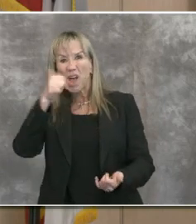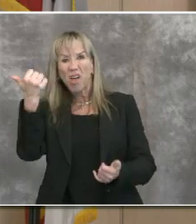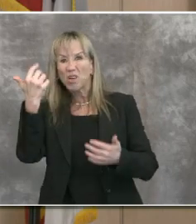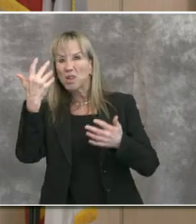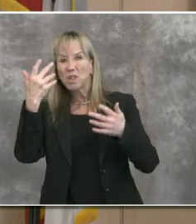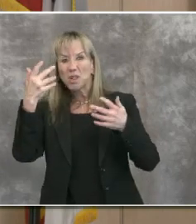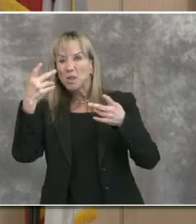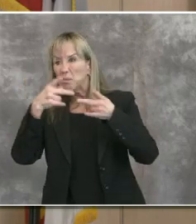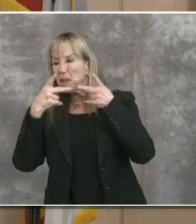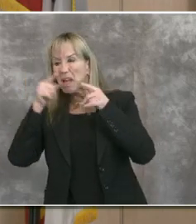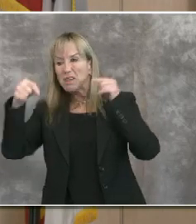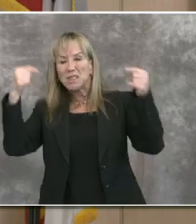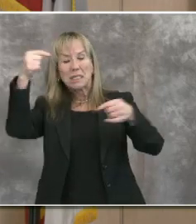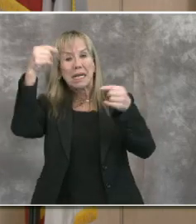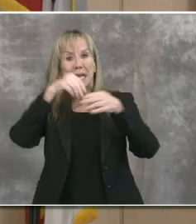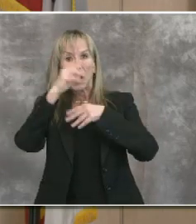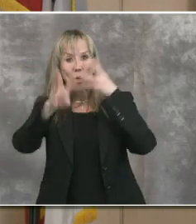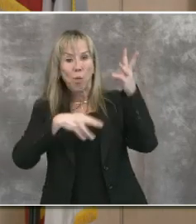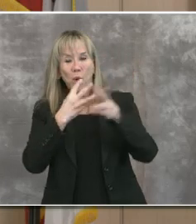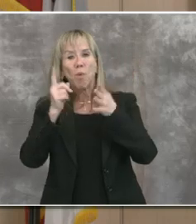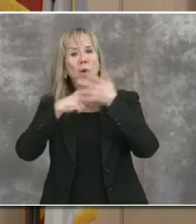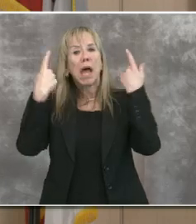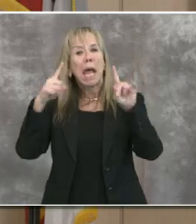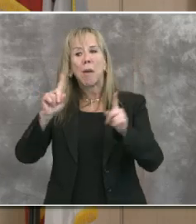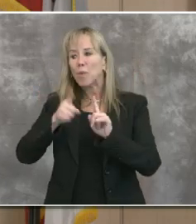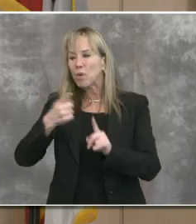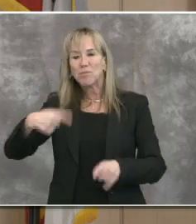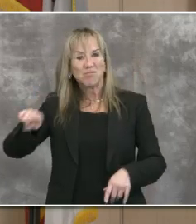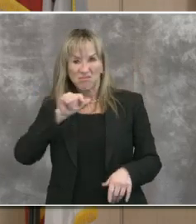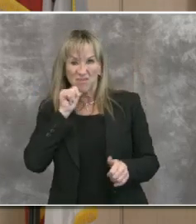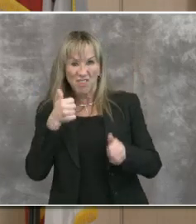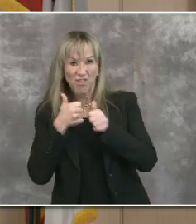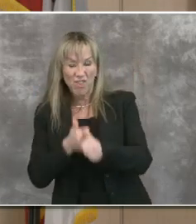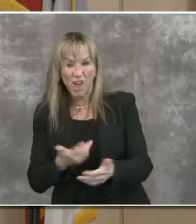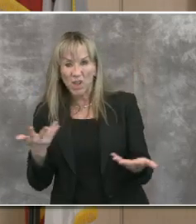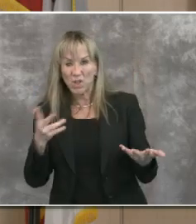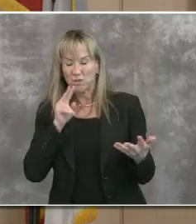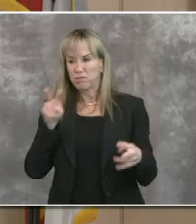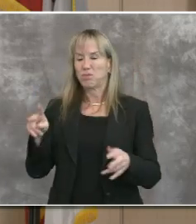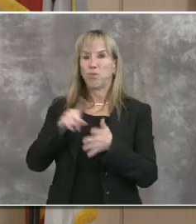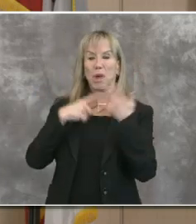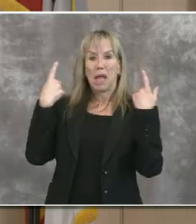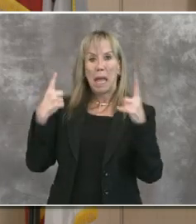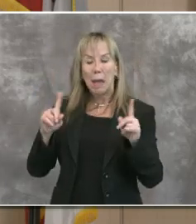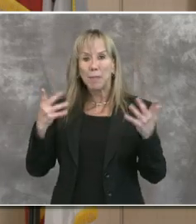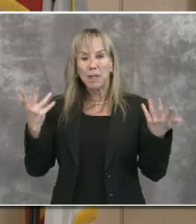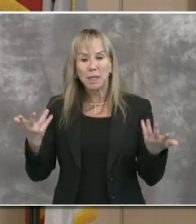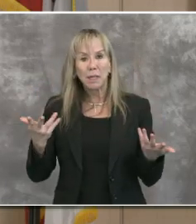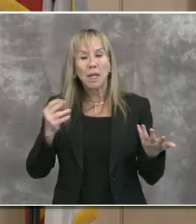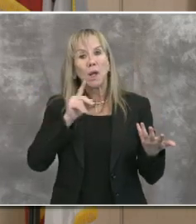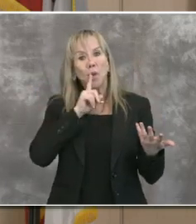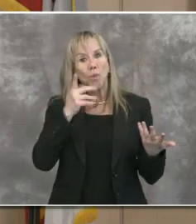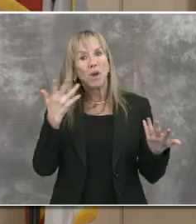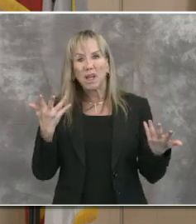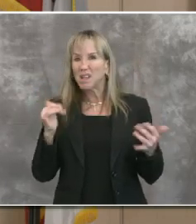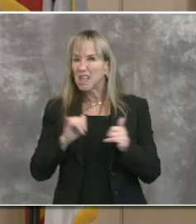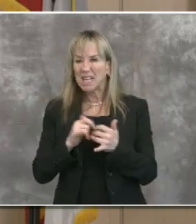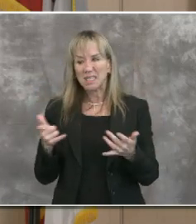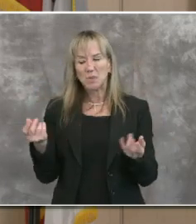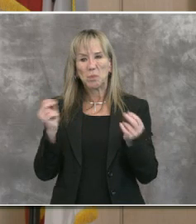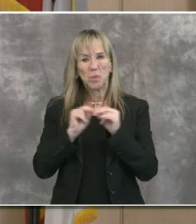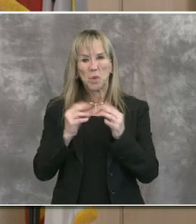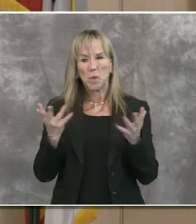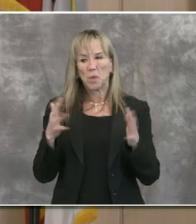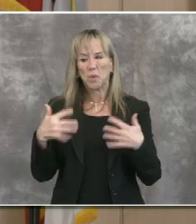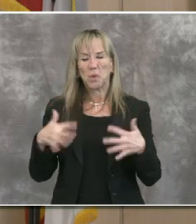their failure to act has brought to their society and has brought to their way of life, and that is a much greater price to pay than